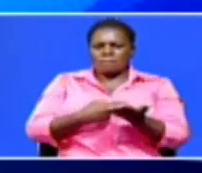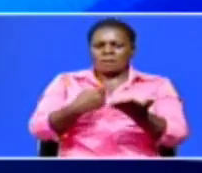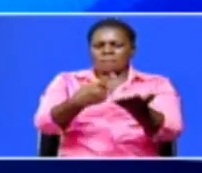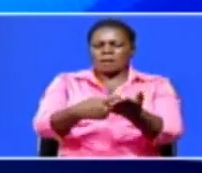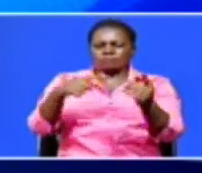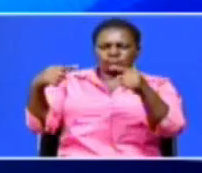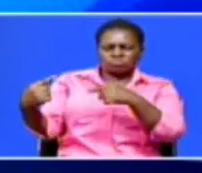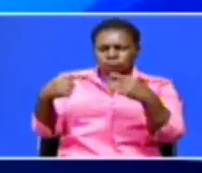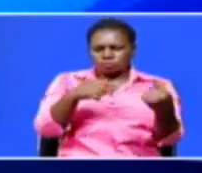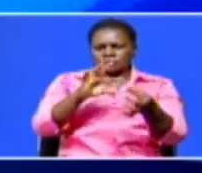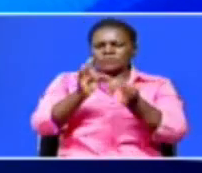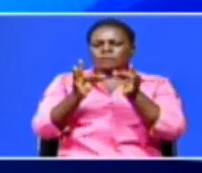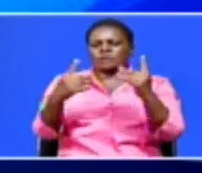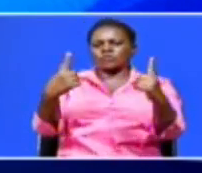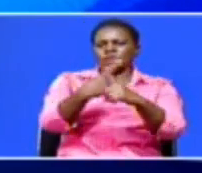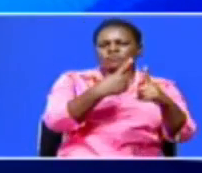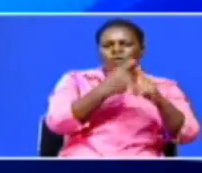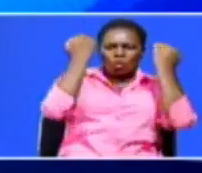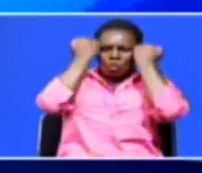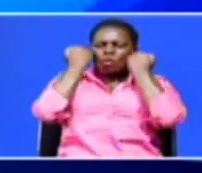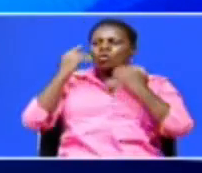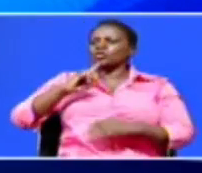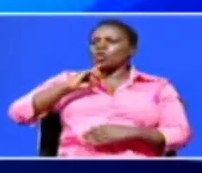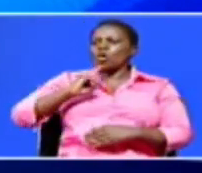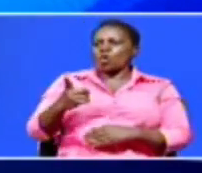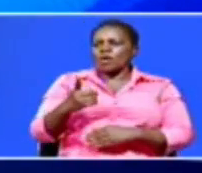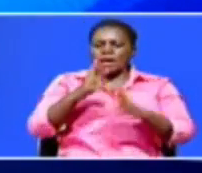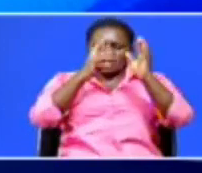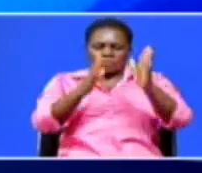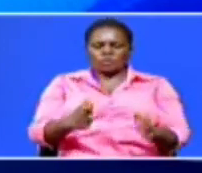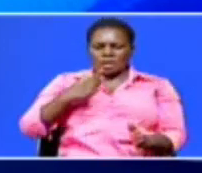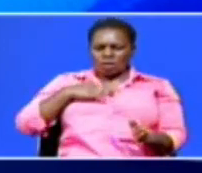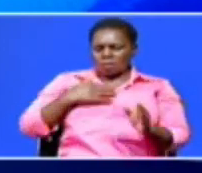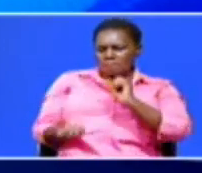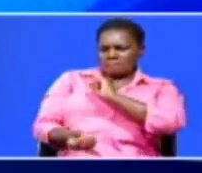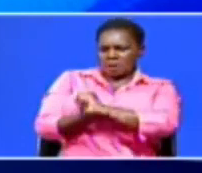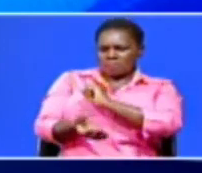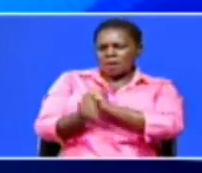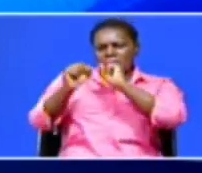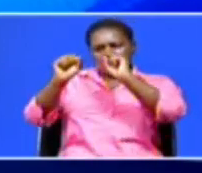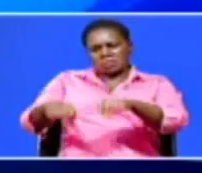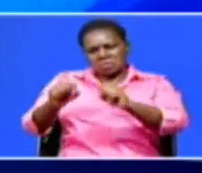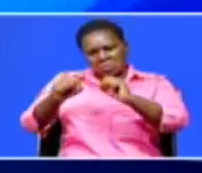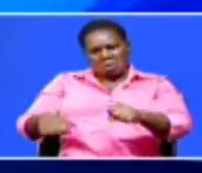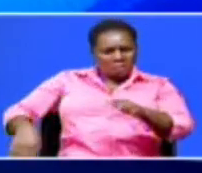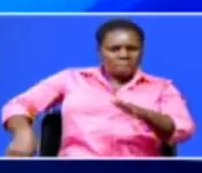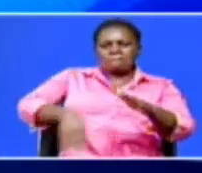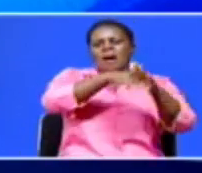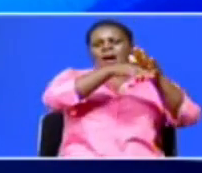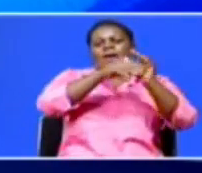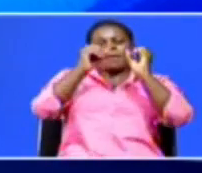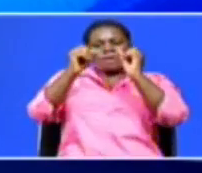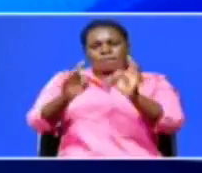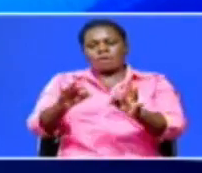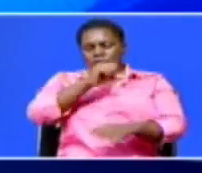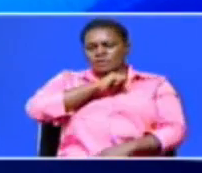with varied interpretations of a court order. And as Ibrahim Karanja now reports, she could be on her way out if the